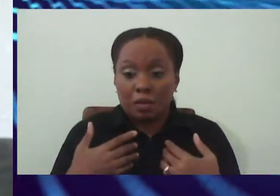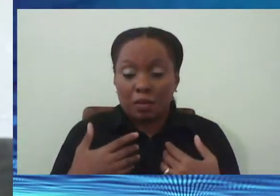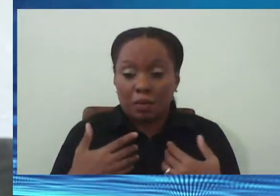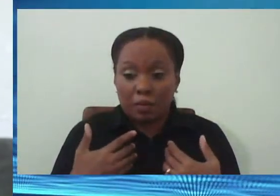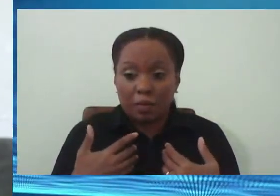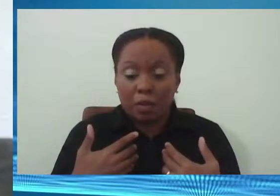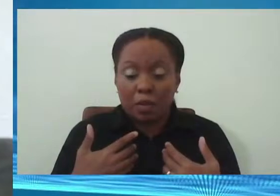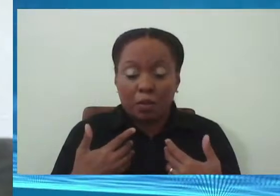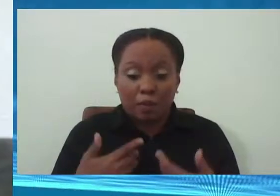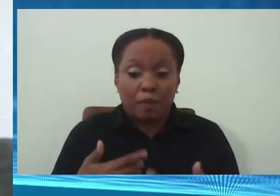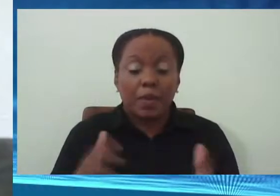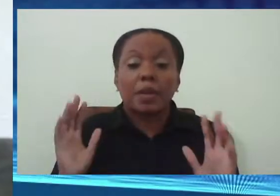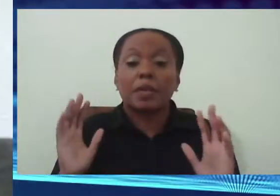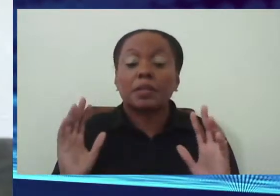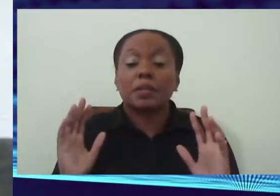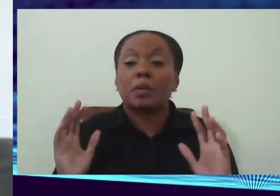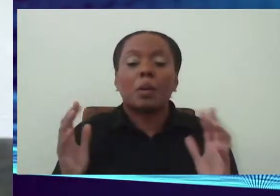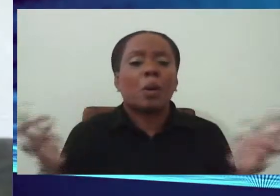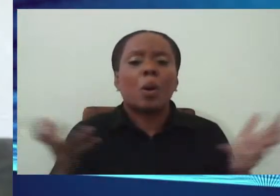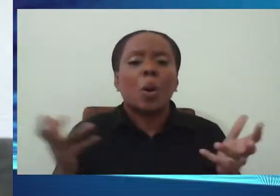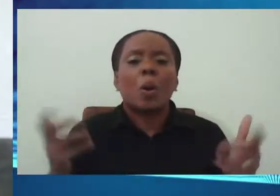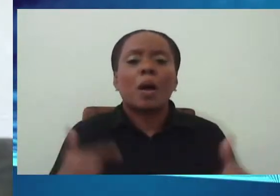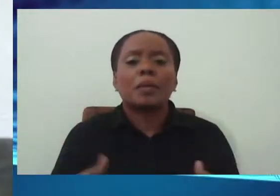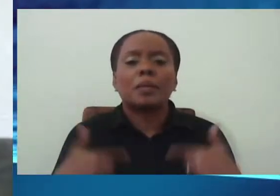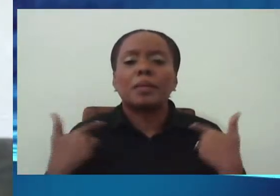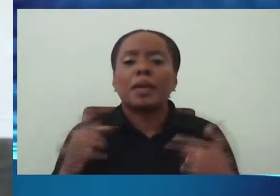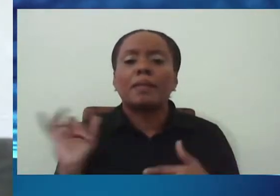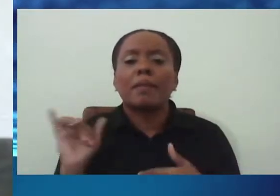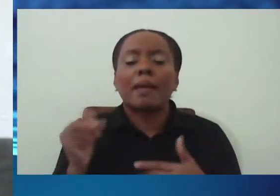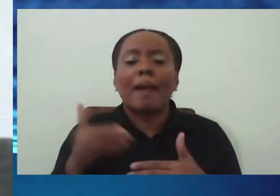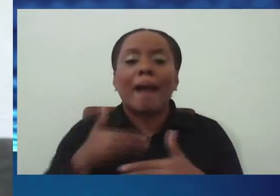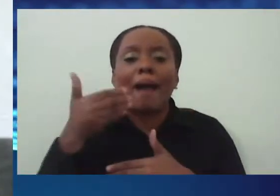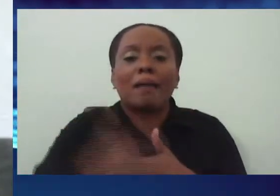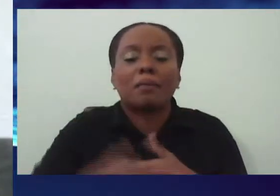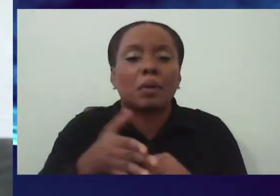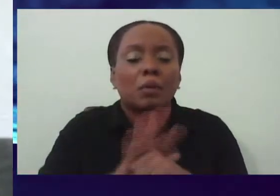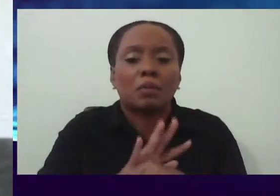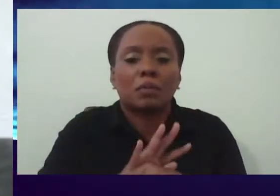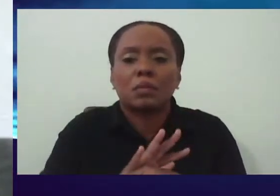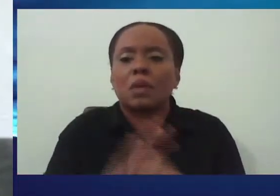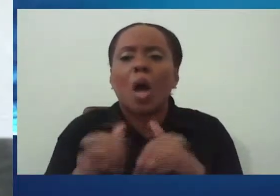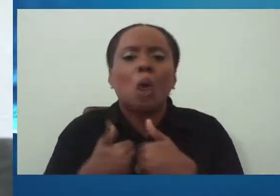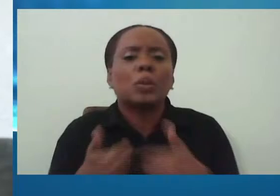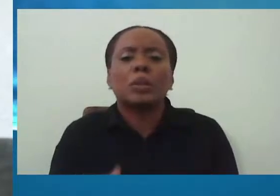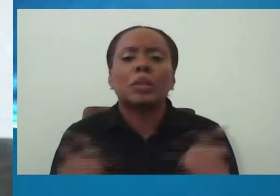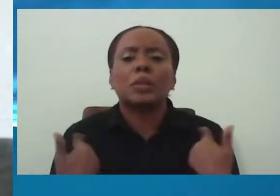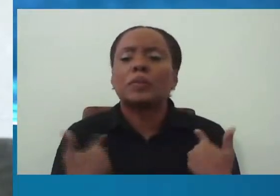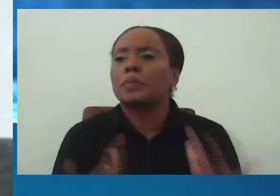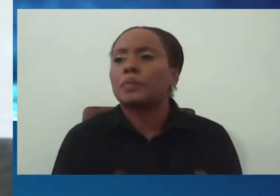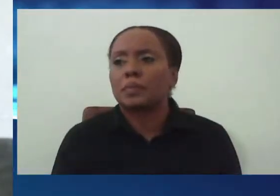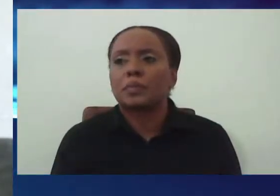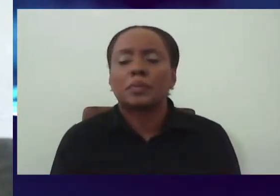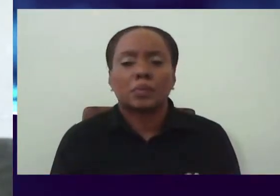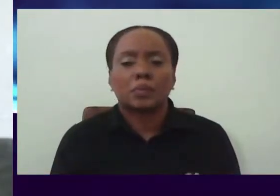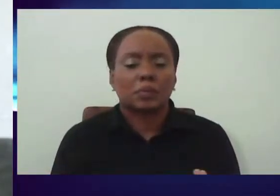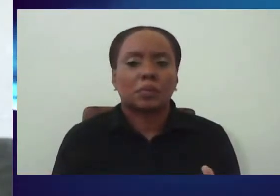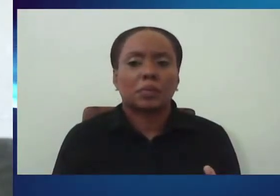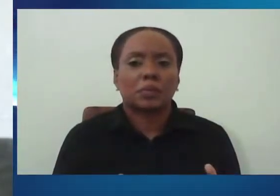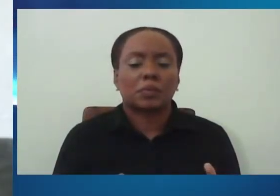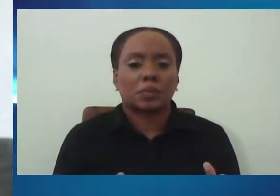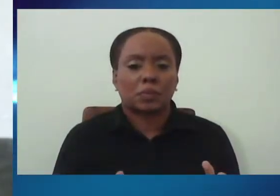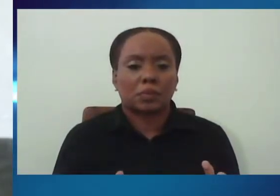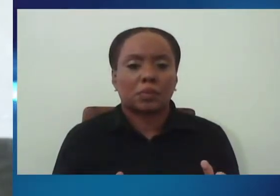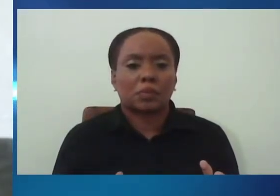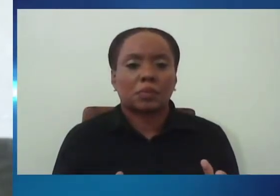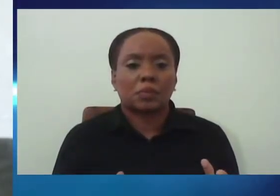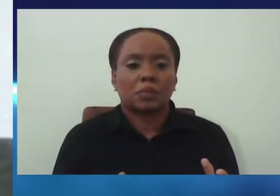done for those people? What's the advice you give to those people? And many of them, and let's be realistic about this, a lot of these people do